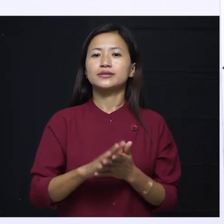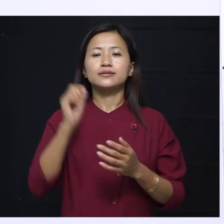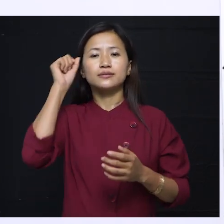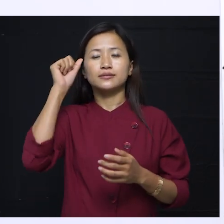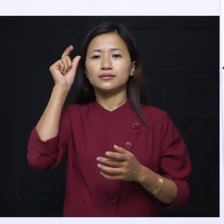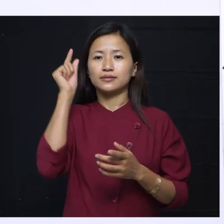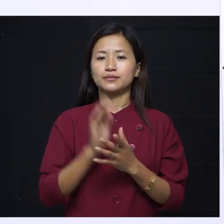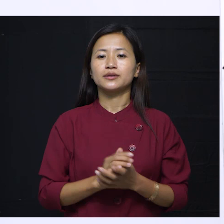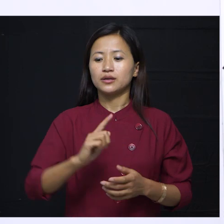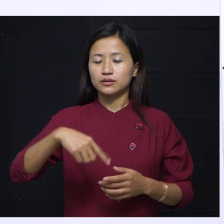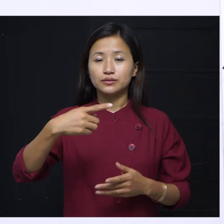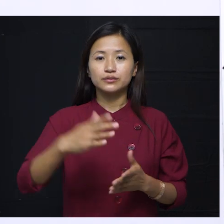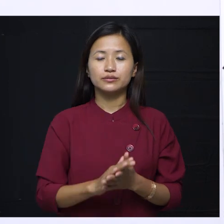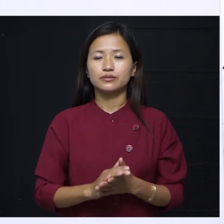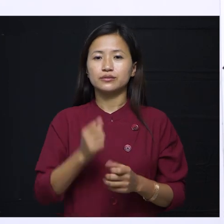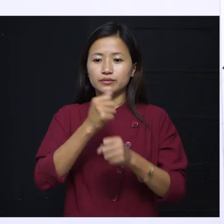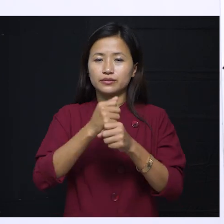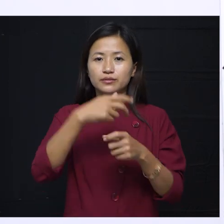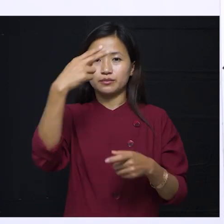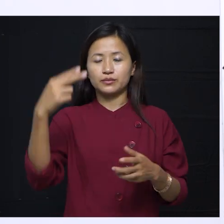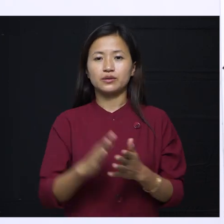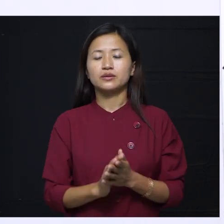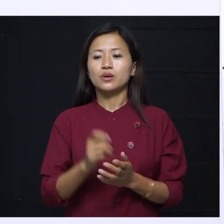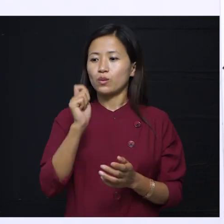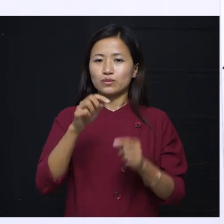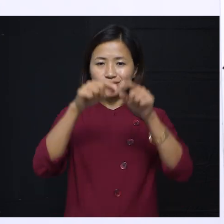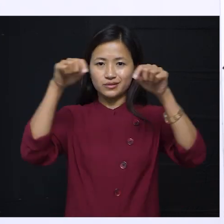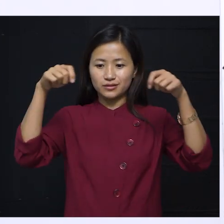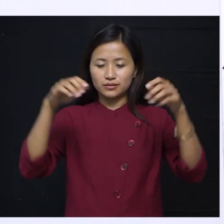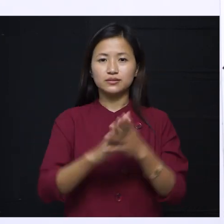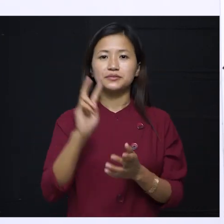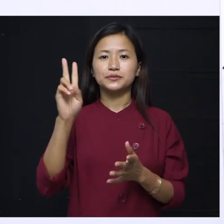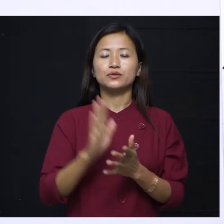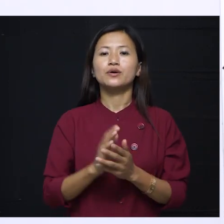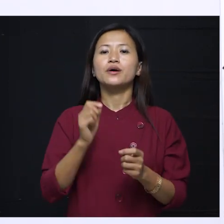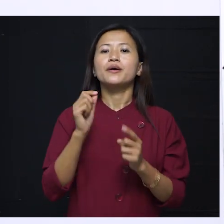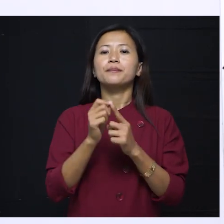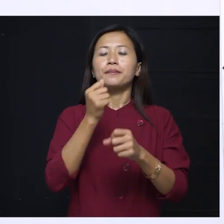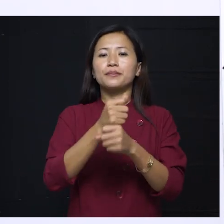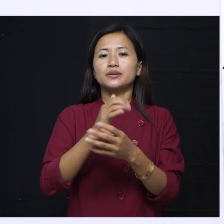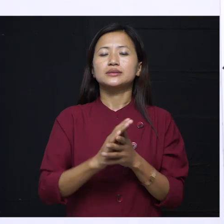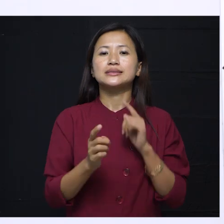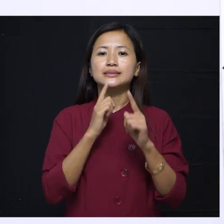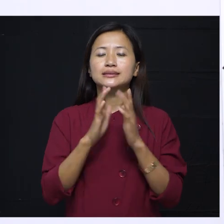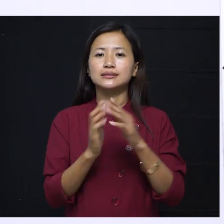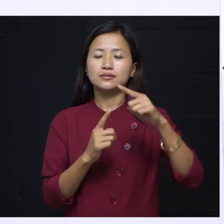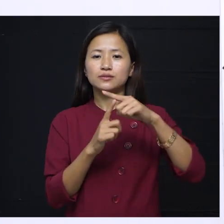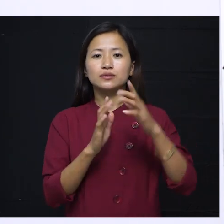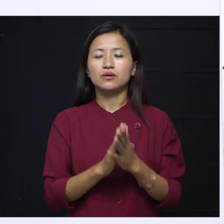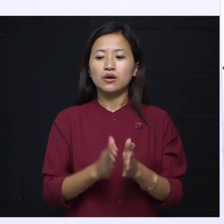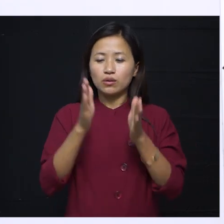to again continue with the grammar worksheet 2. So you can turn to that page. We are going to discuss the topic that